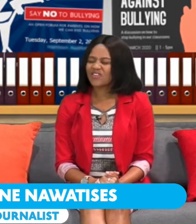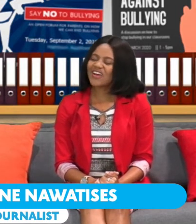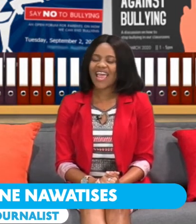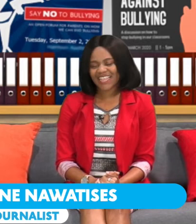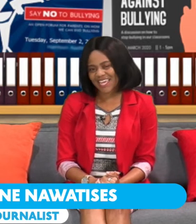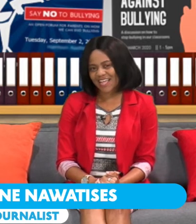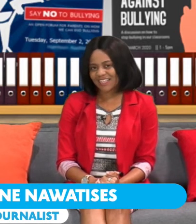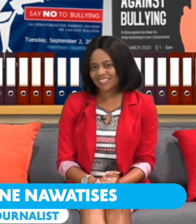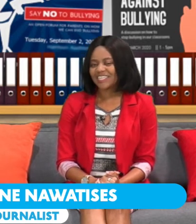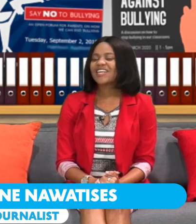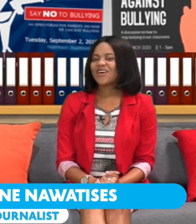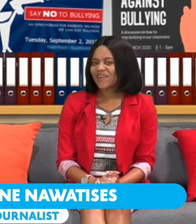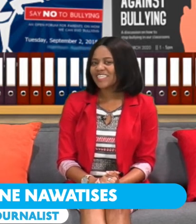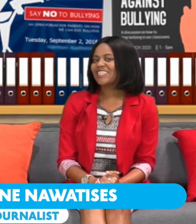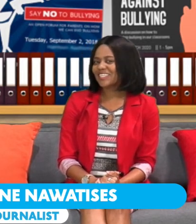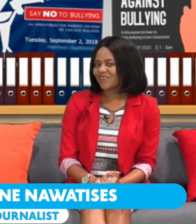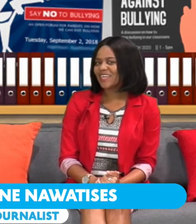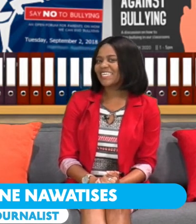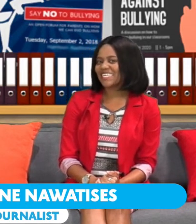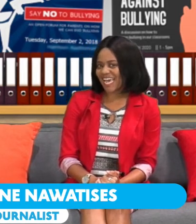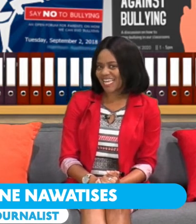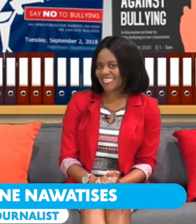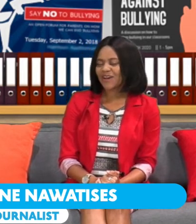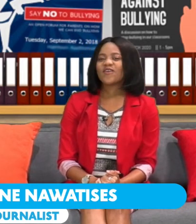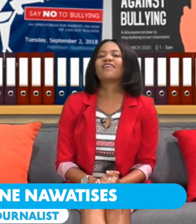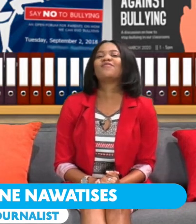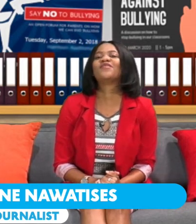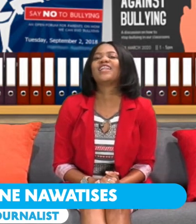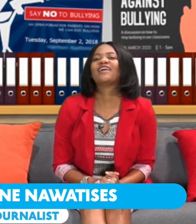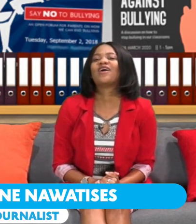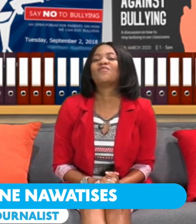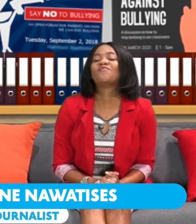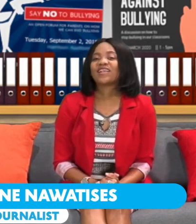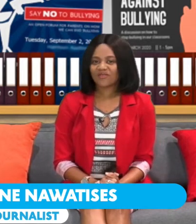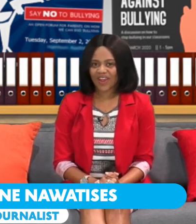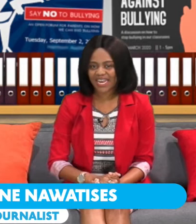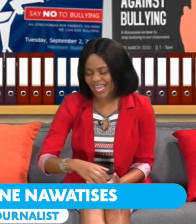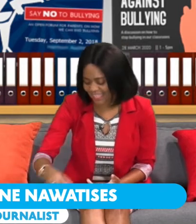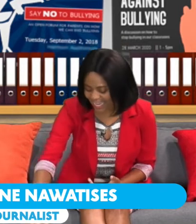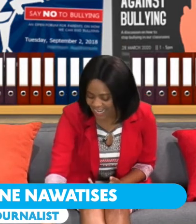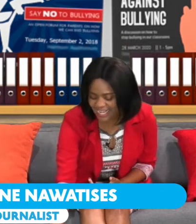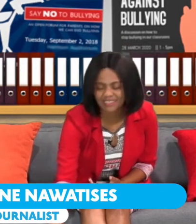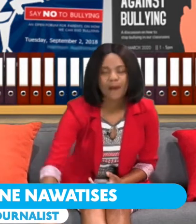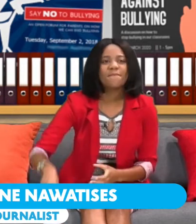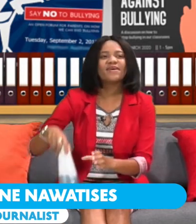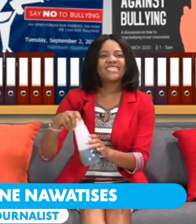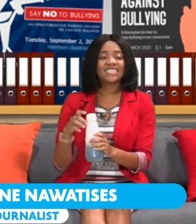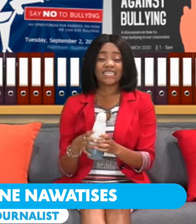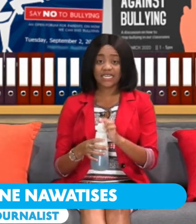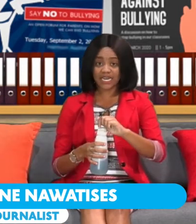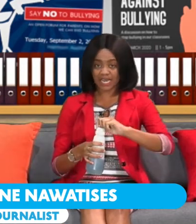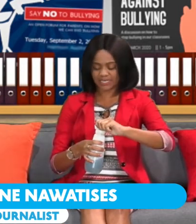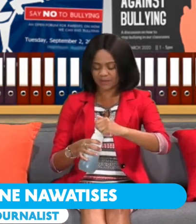we do anything else, you know what to do, what it does. We're going to pull out our best friend, and that is